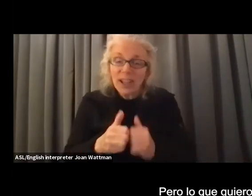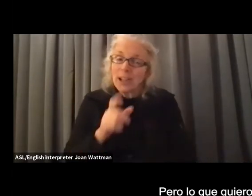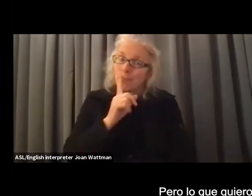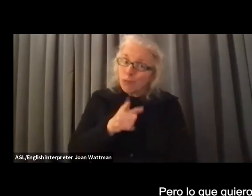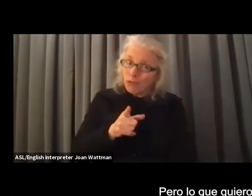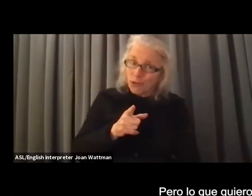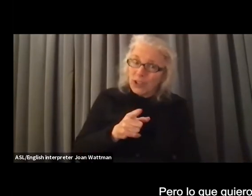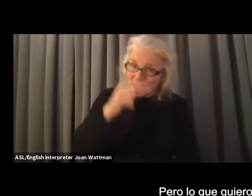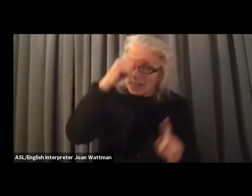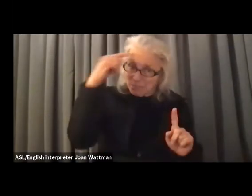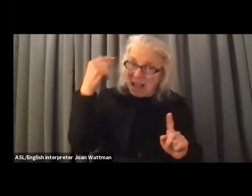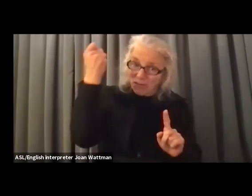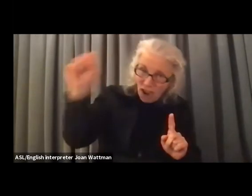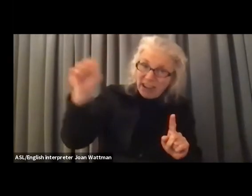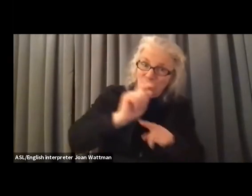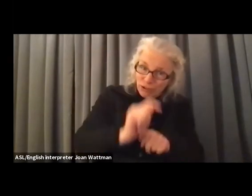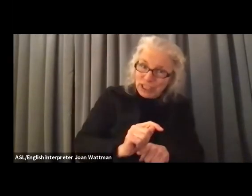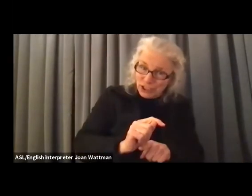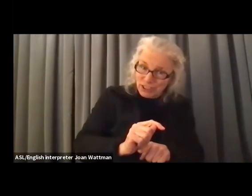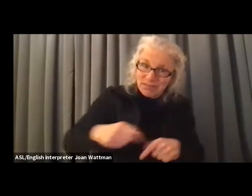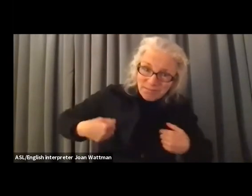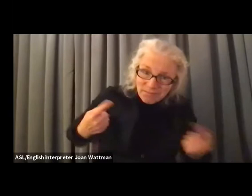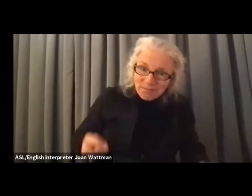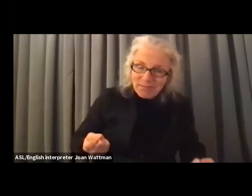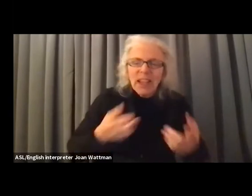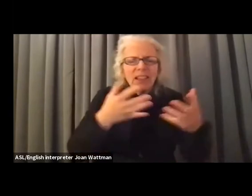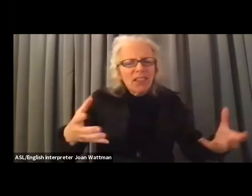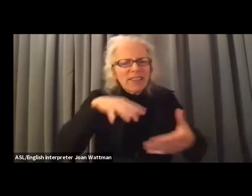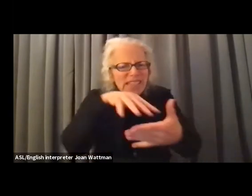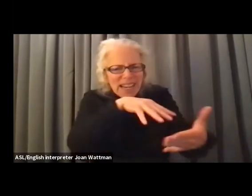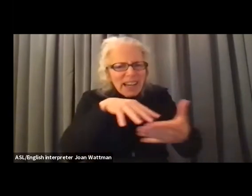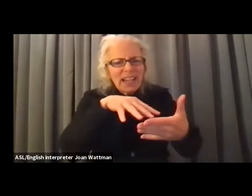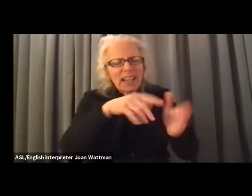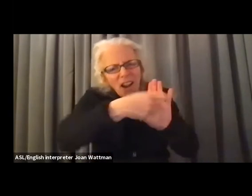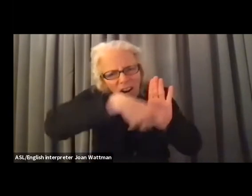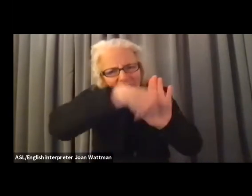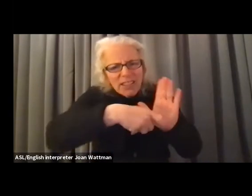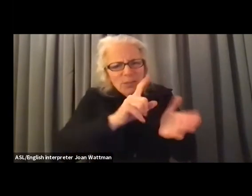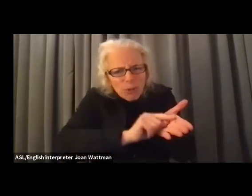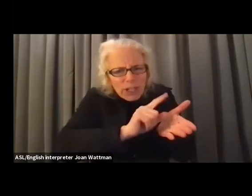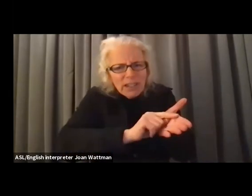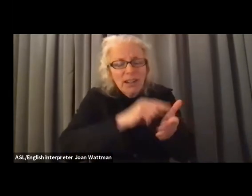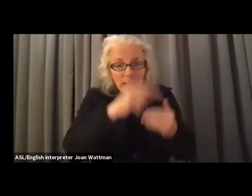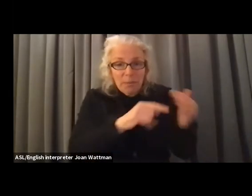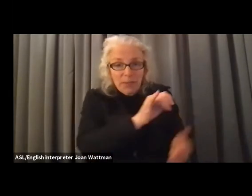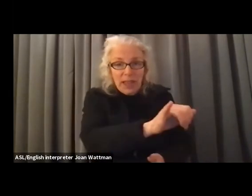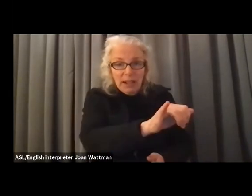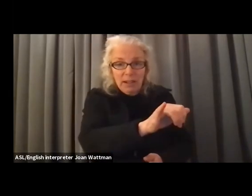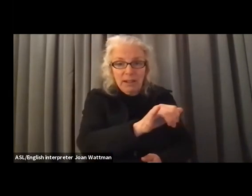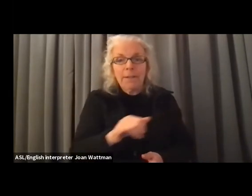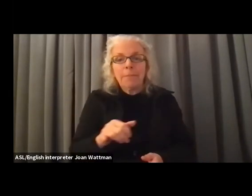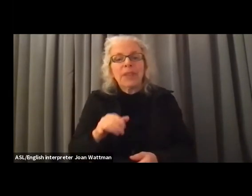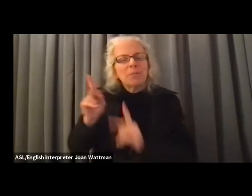vibrant Black radical tradition and a growing body of work that analyzes it. At the center of that tradition is opposition